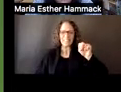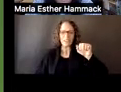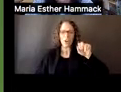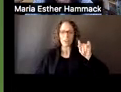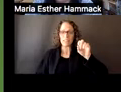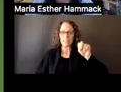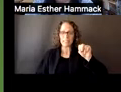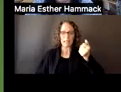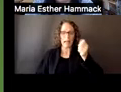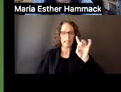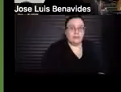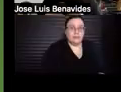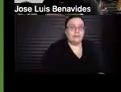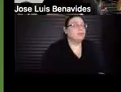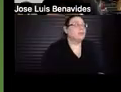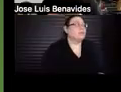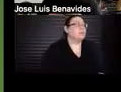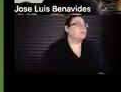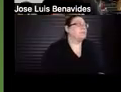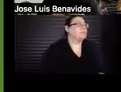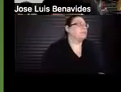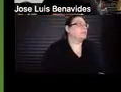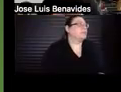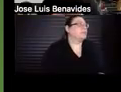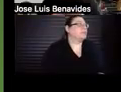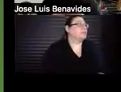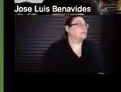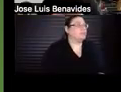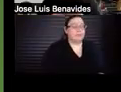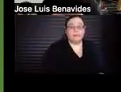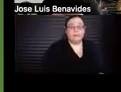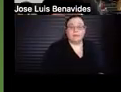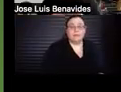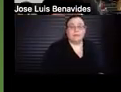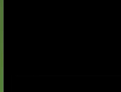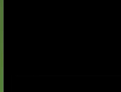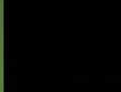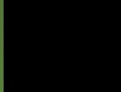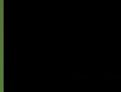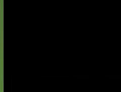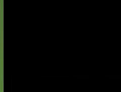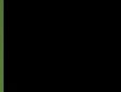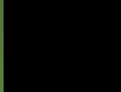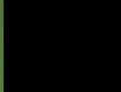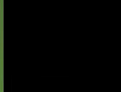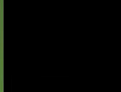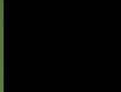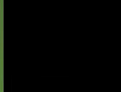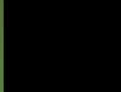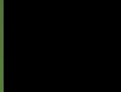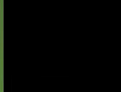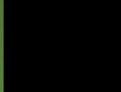1835, right before he, decided to lead these Texas revolts and